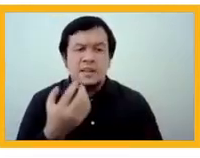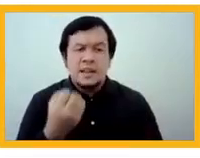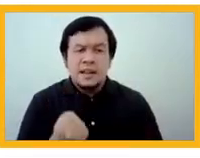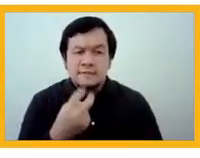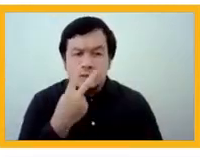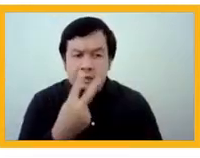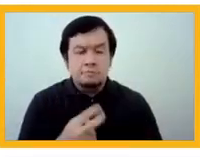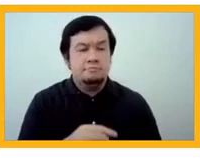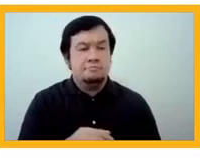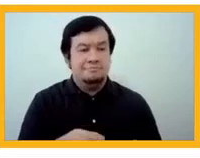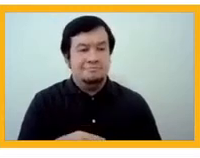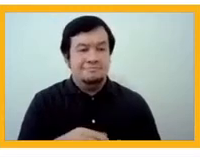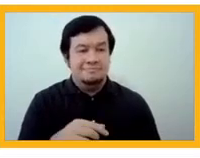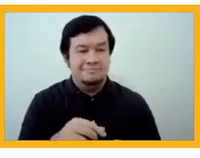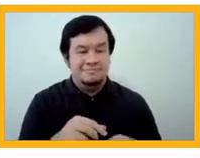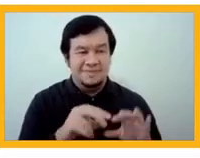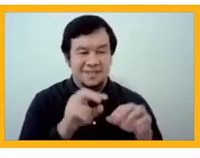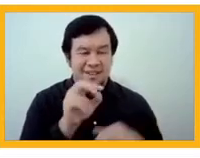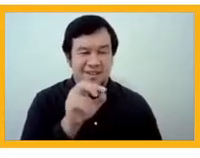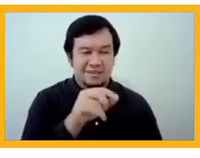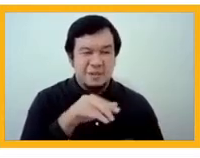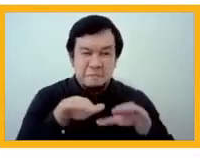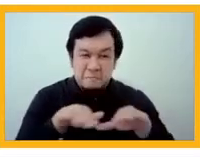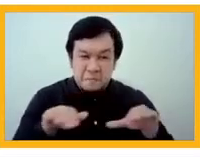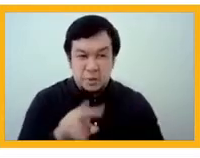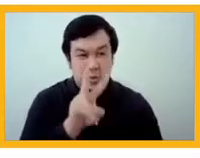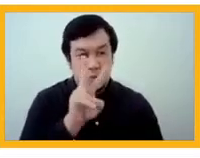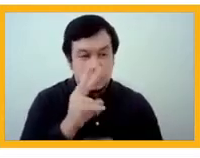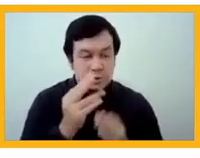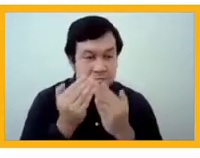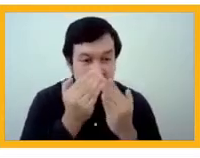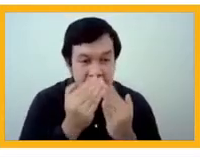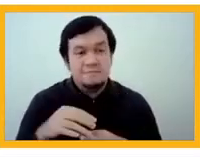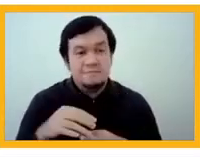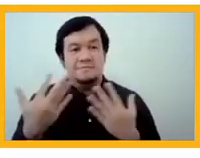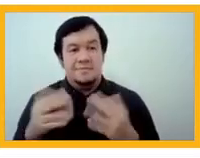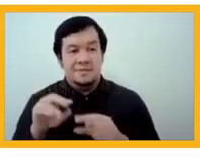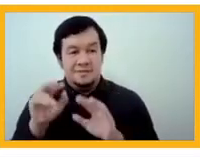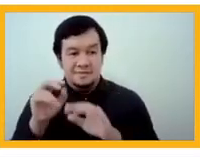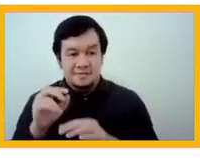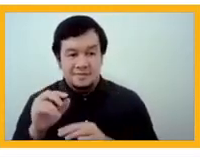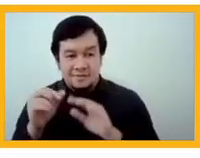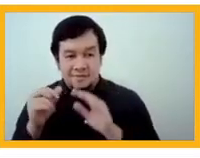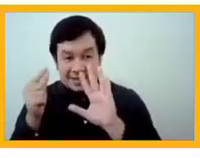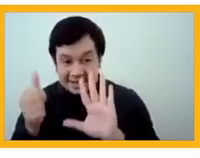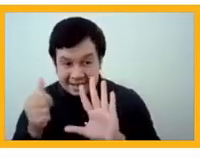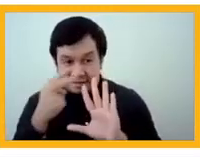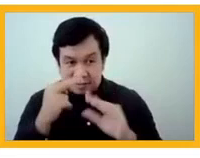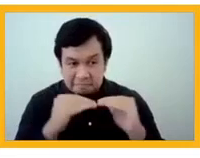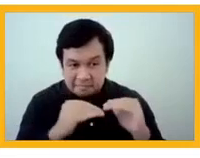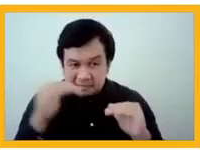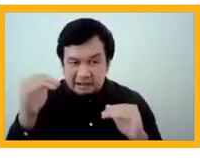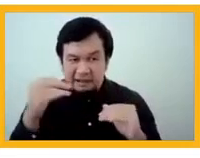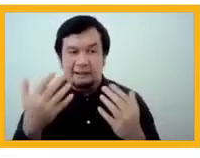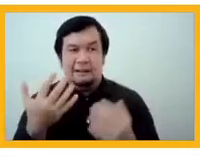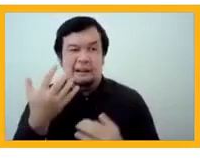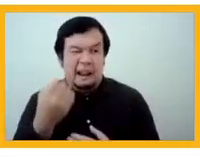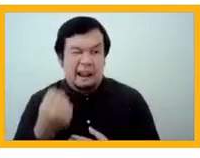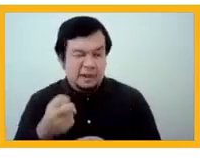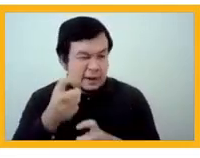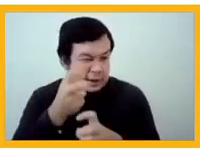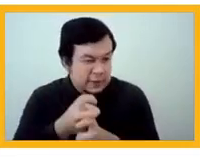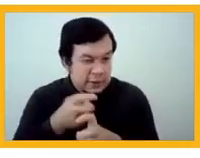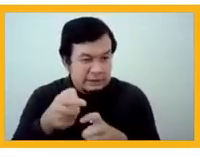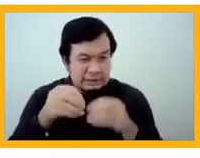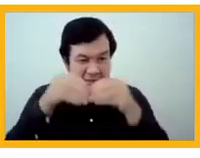system is the y-axis here is telling you what is the level of difficulty the system is giving you. So if you're at grade 2, it's giving you content at a grade 2 and 3